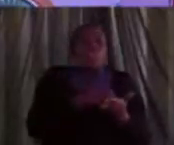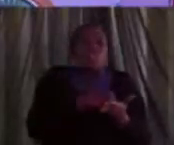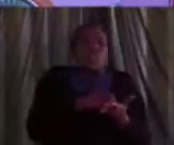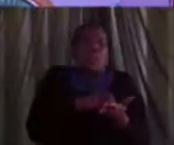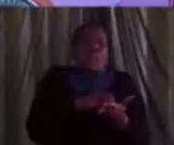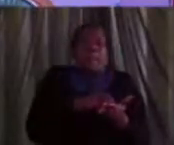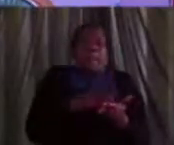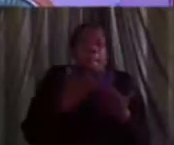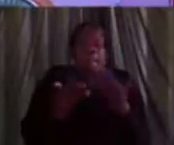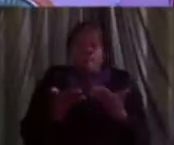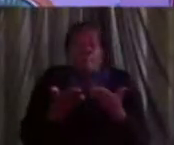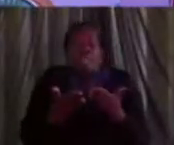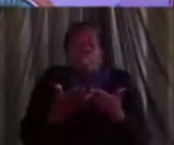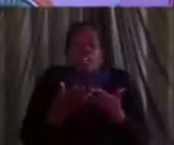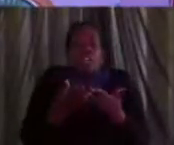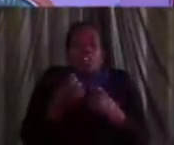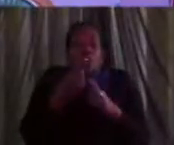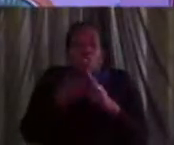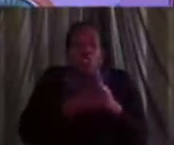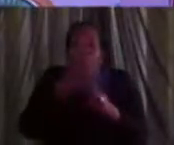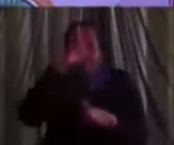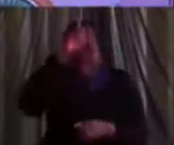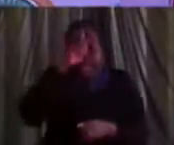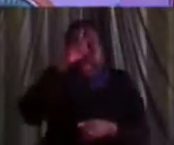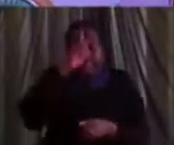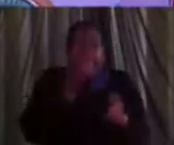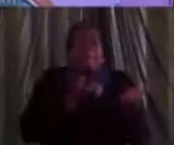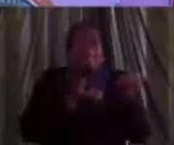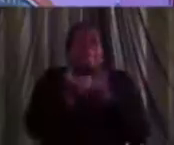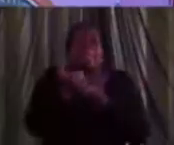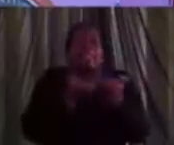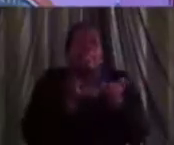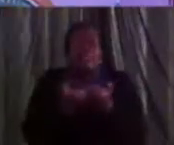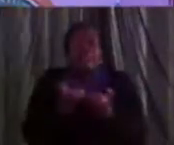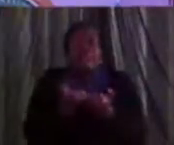holy and out of for serious business, like